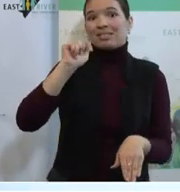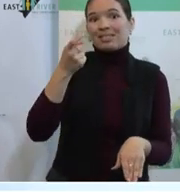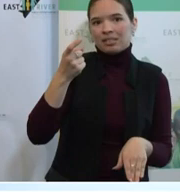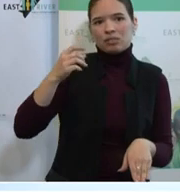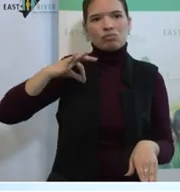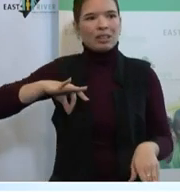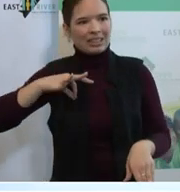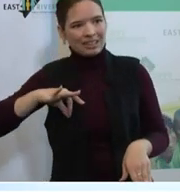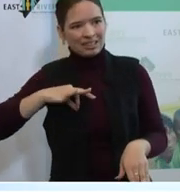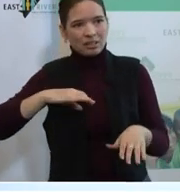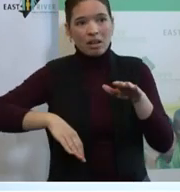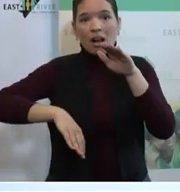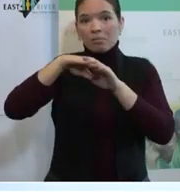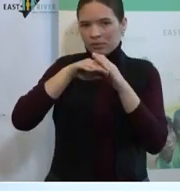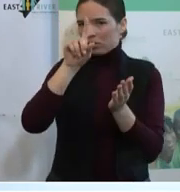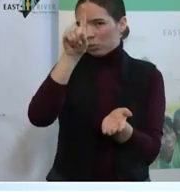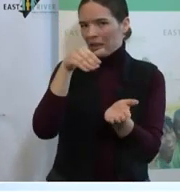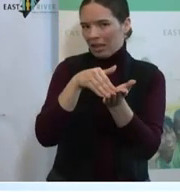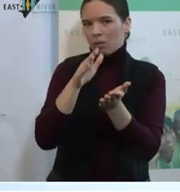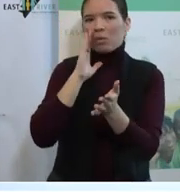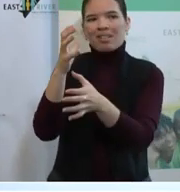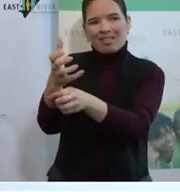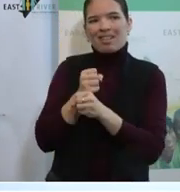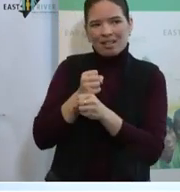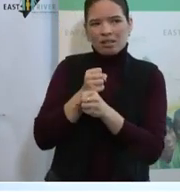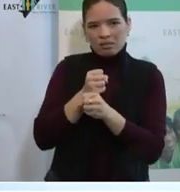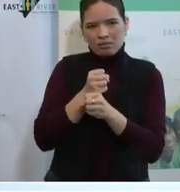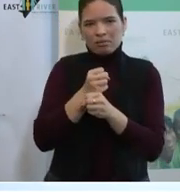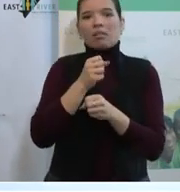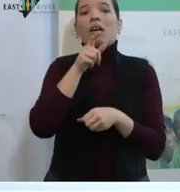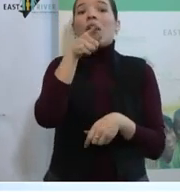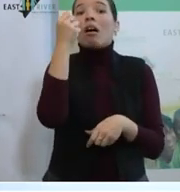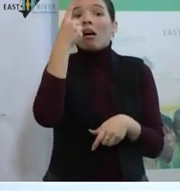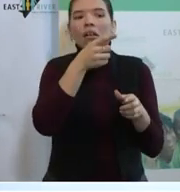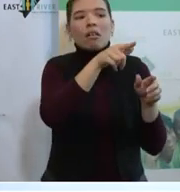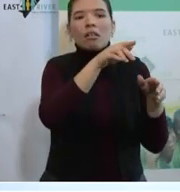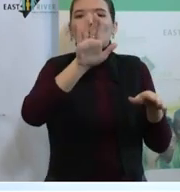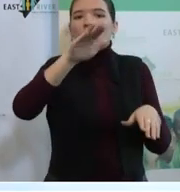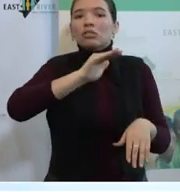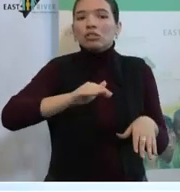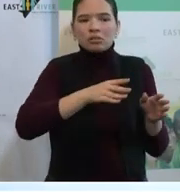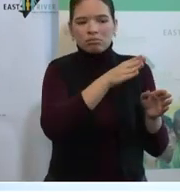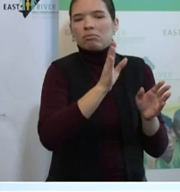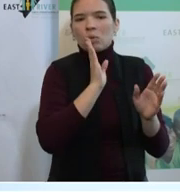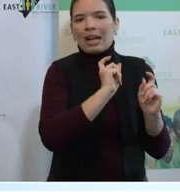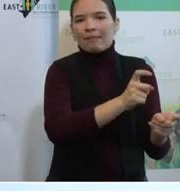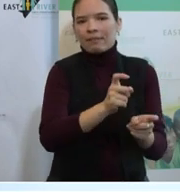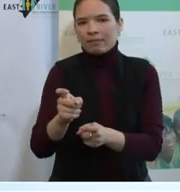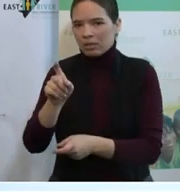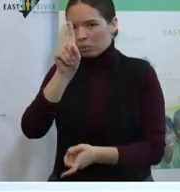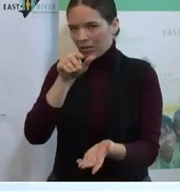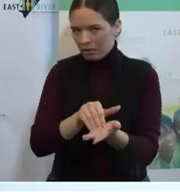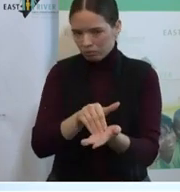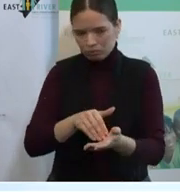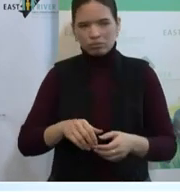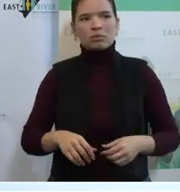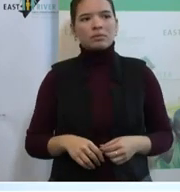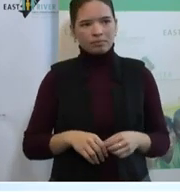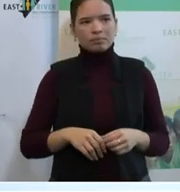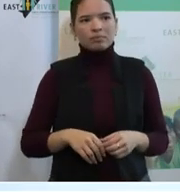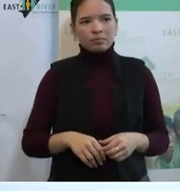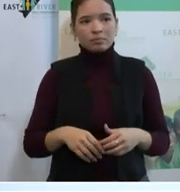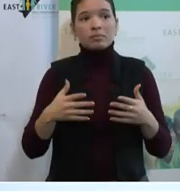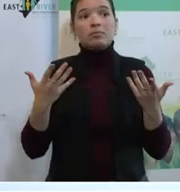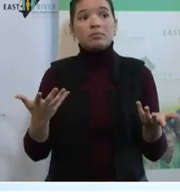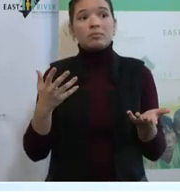6. So if you haven't filed in a couple of years, you may want to check in and see if you need to file some of those older year tax returns.